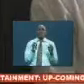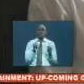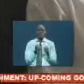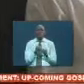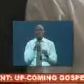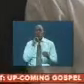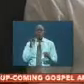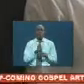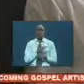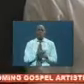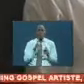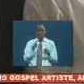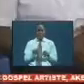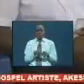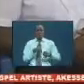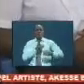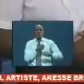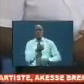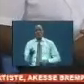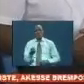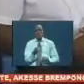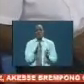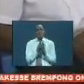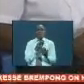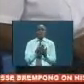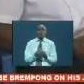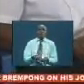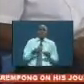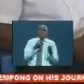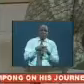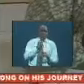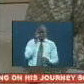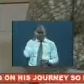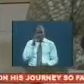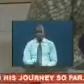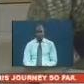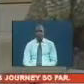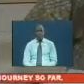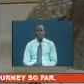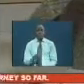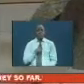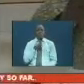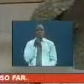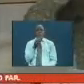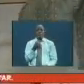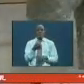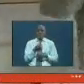the inadequacy of the personal protection equipment and called for more supplies from the government. My information is that